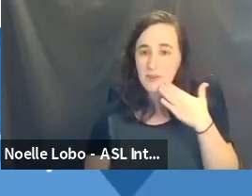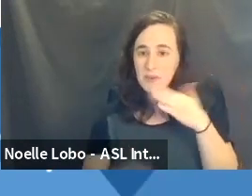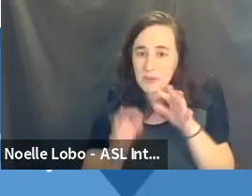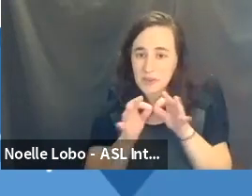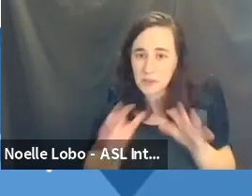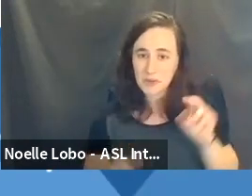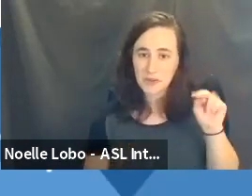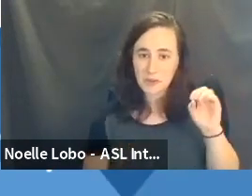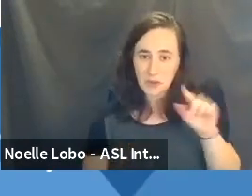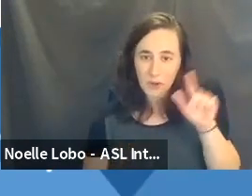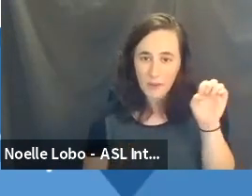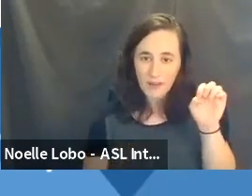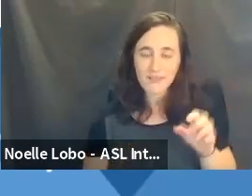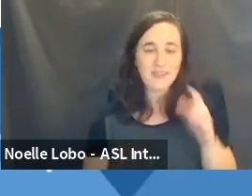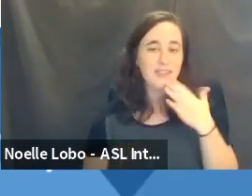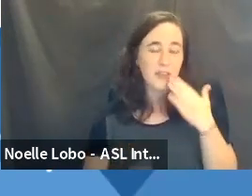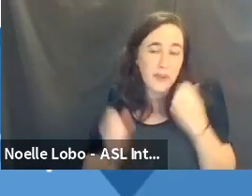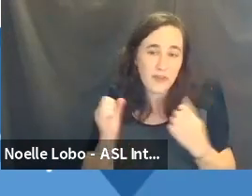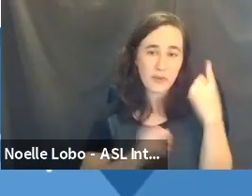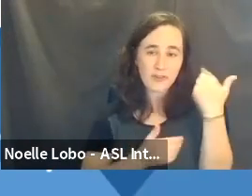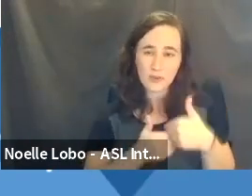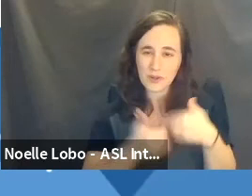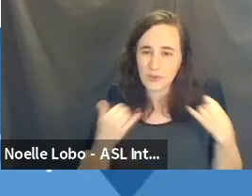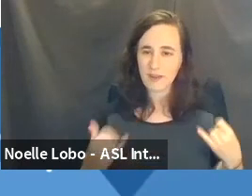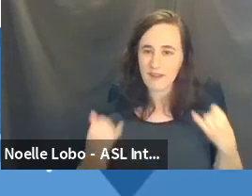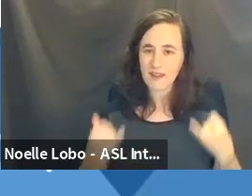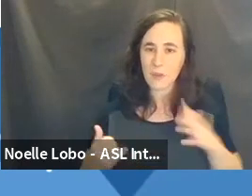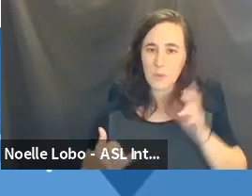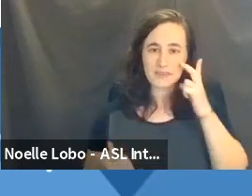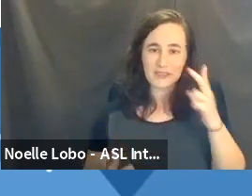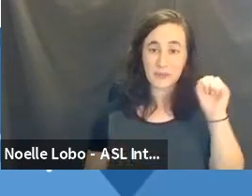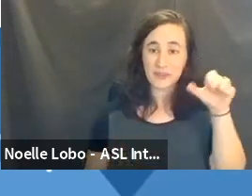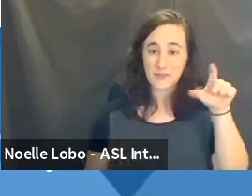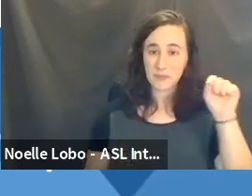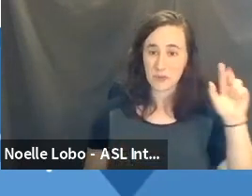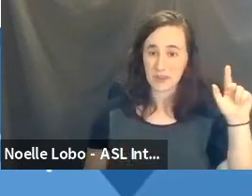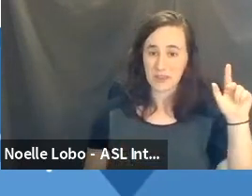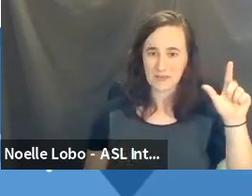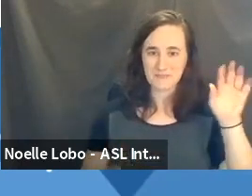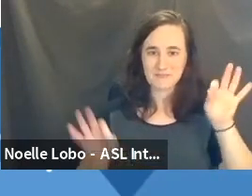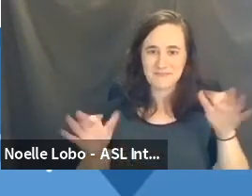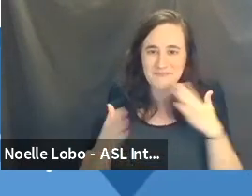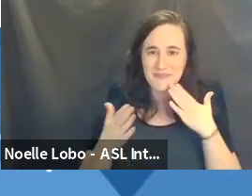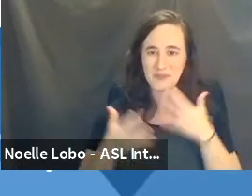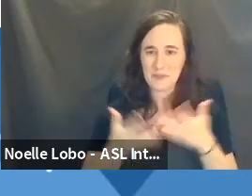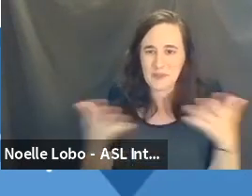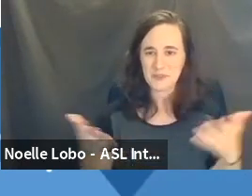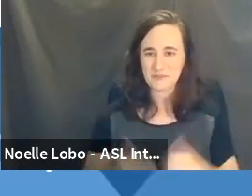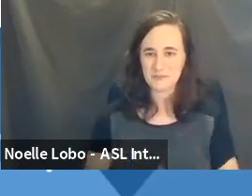And thank you to everybody who's been with us today. We will see you on the 23rd. Thanks. Thank you.